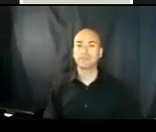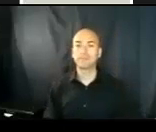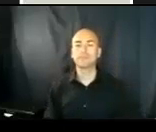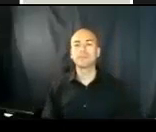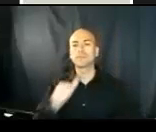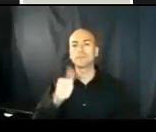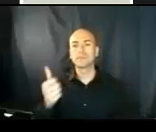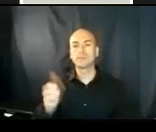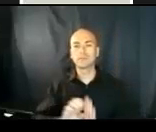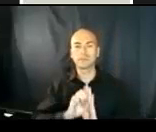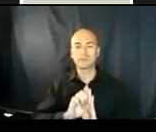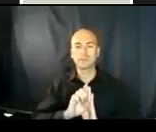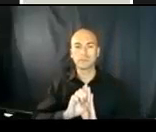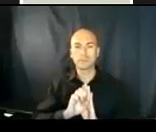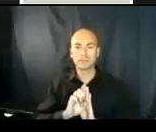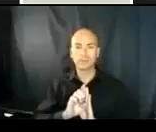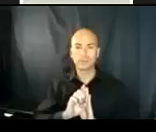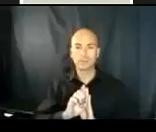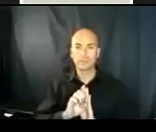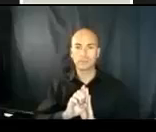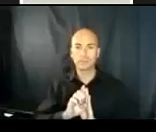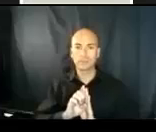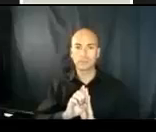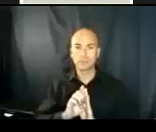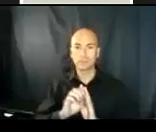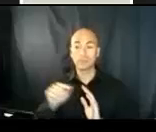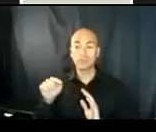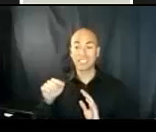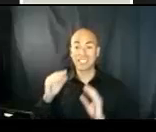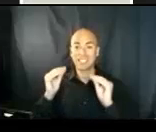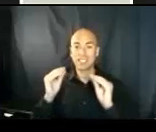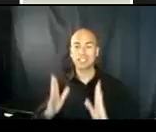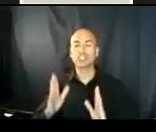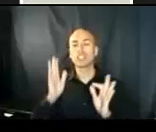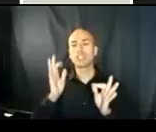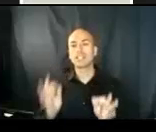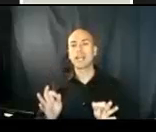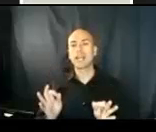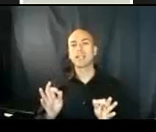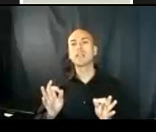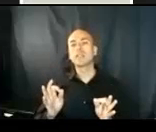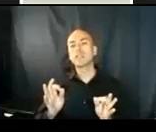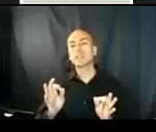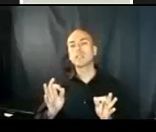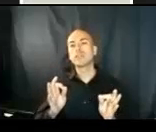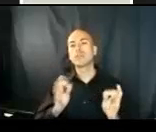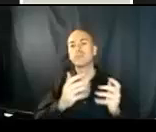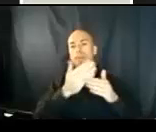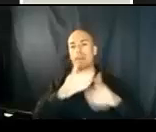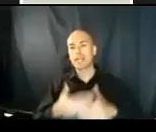is another, and this teacher decided to do it by days. So it's